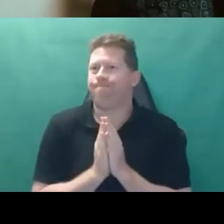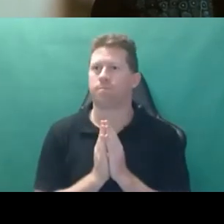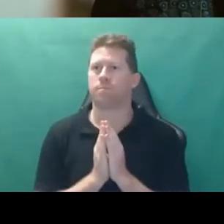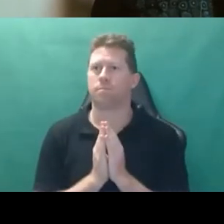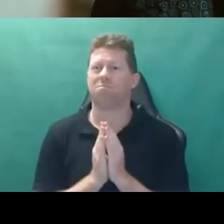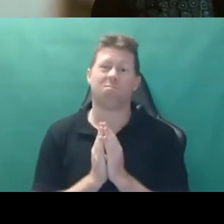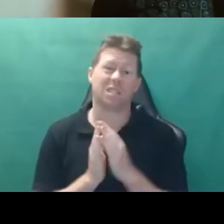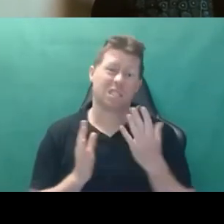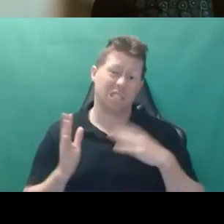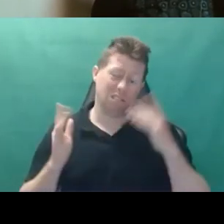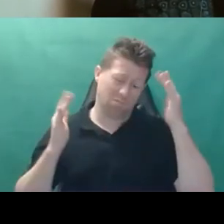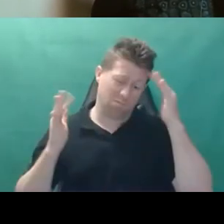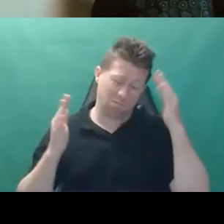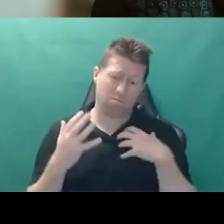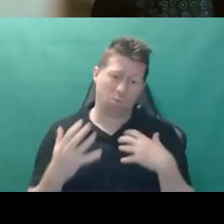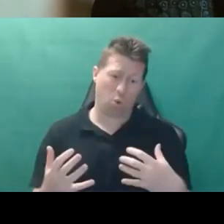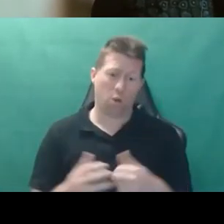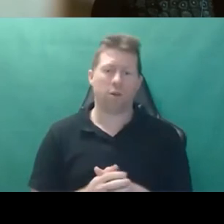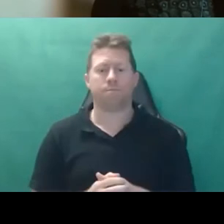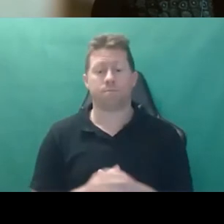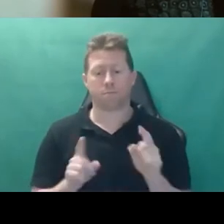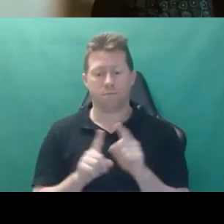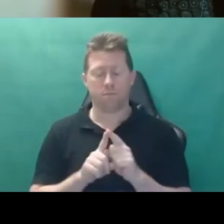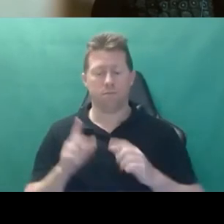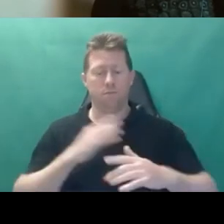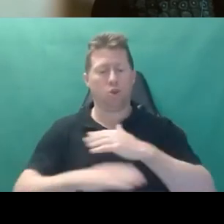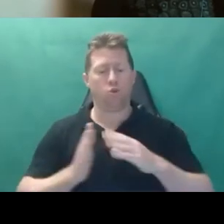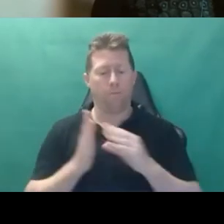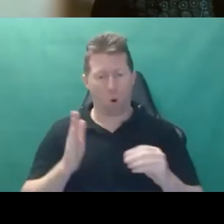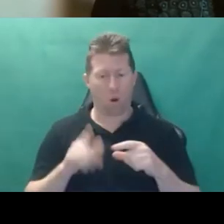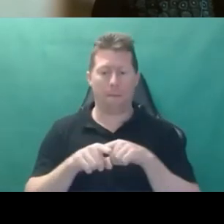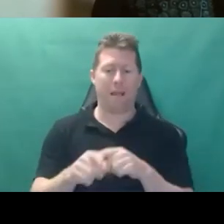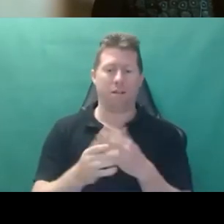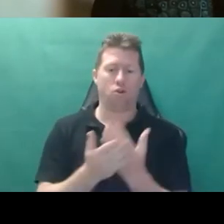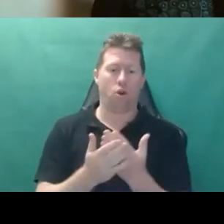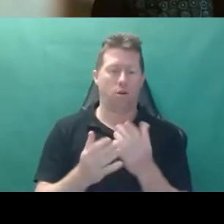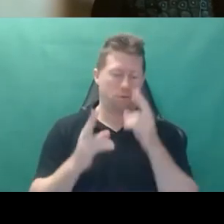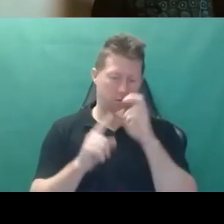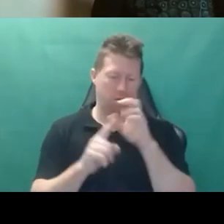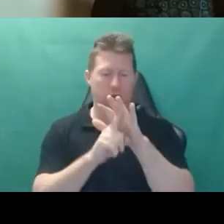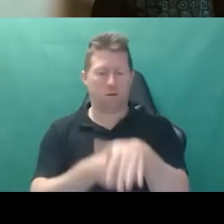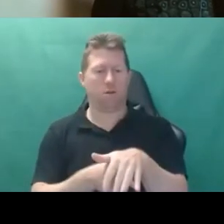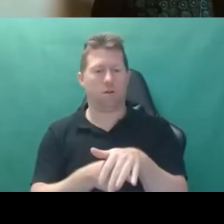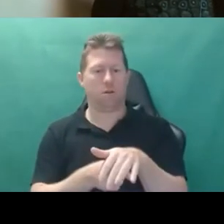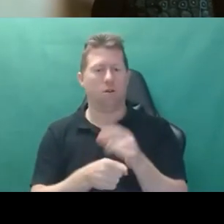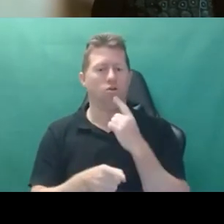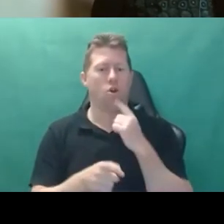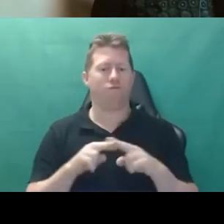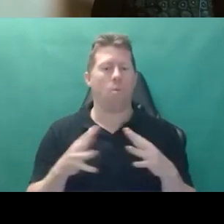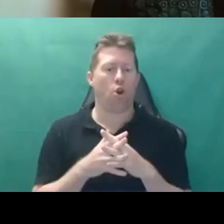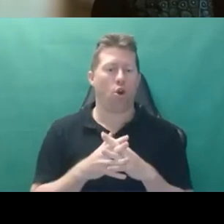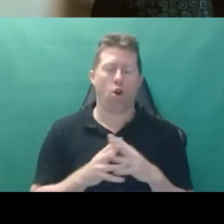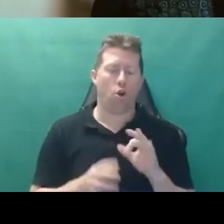has to be, has to be thought about also the, uh, social model is very much based on an oppression type framework and not everyone with a disability